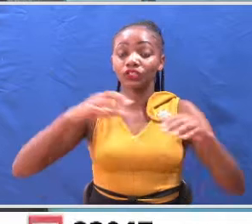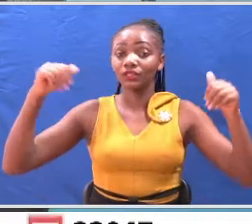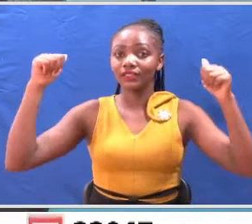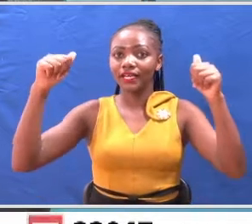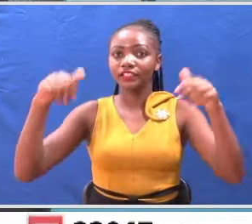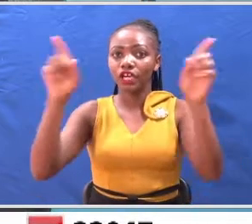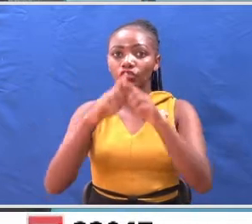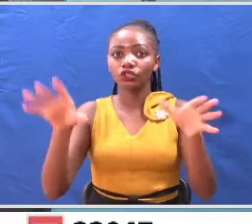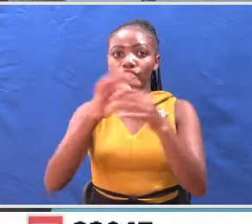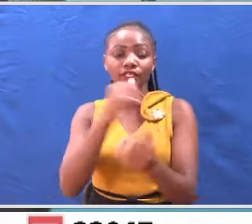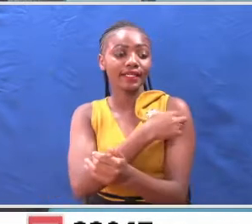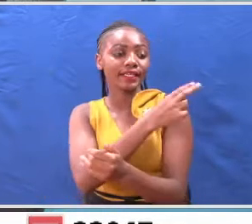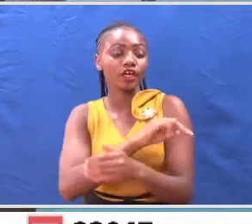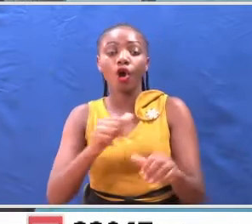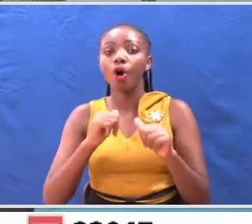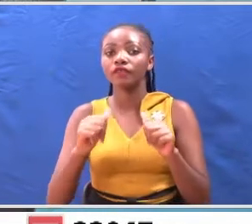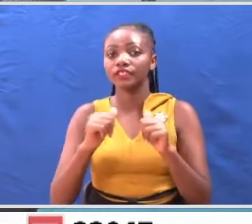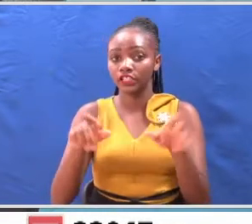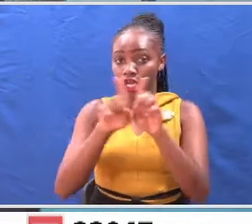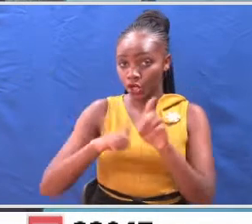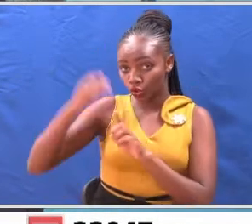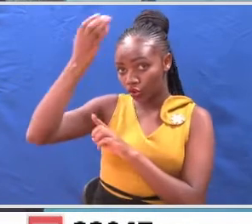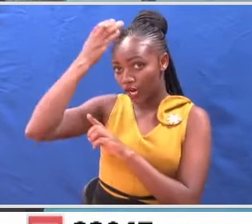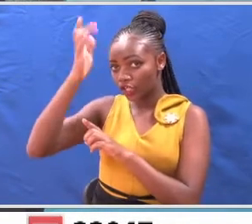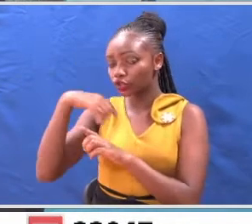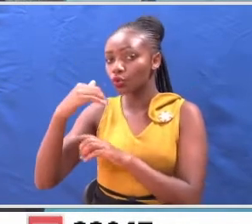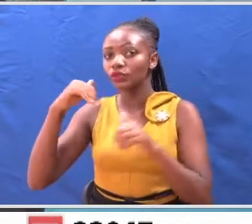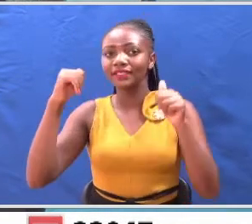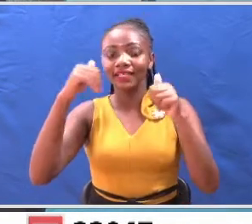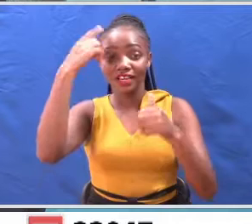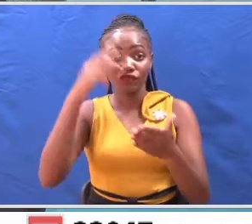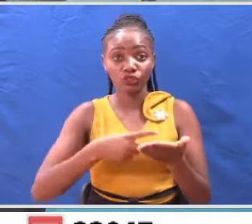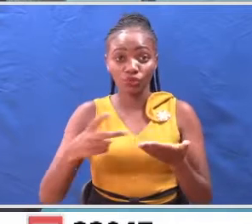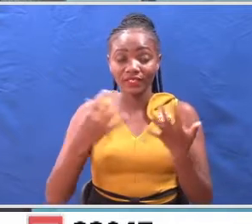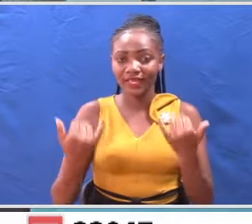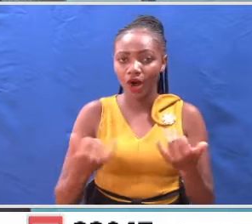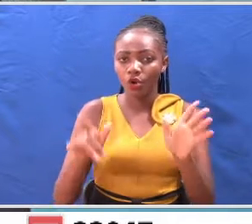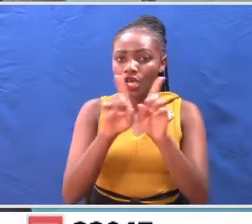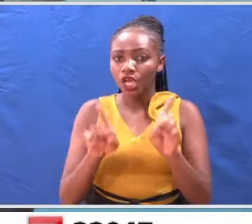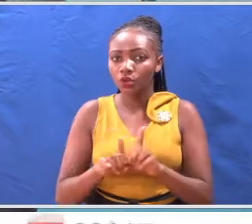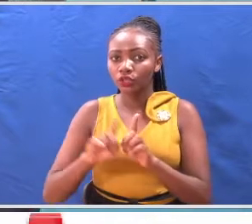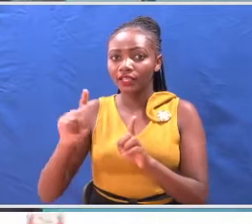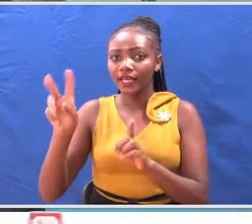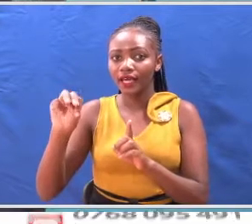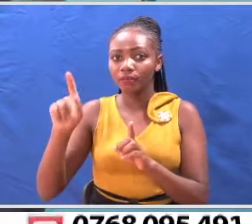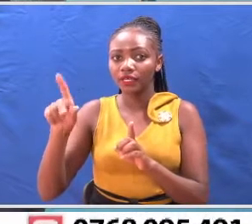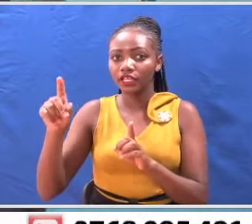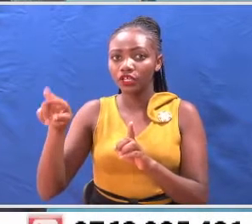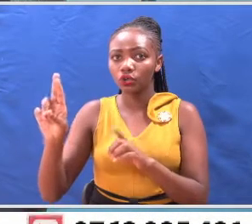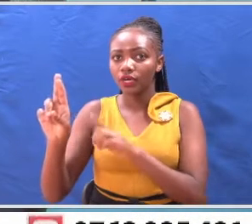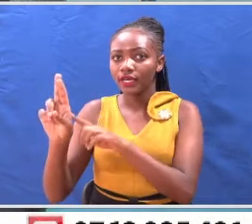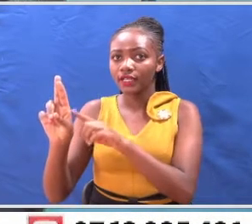Strike joining clinical officers and nurses who have been on strike for 2 weeks now. The Kenya Medical